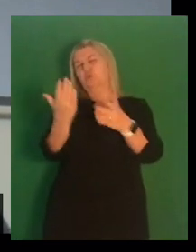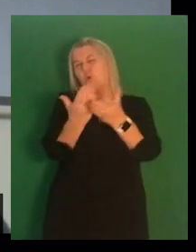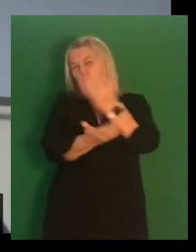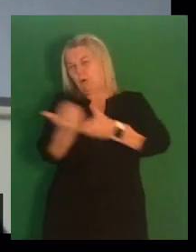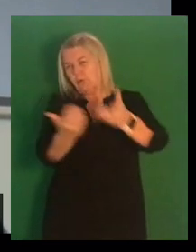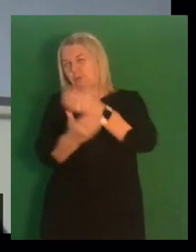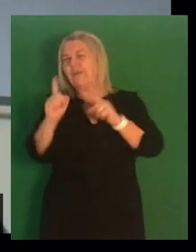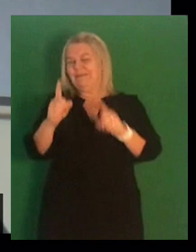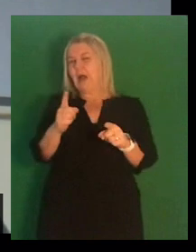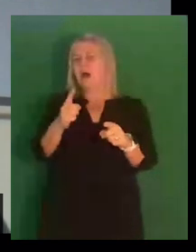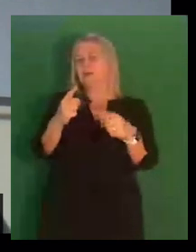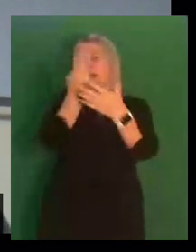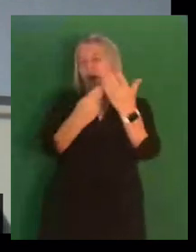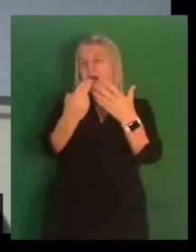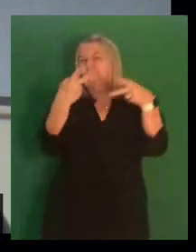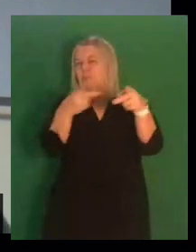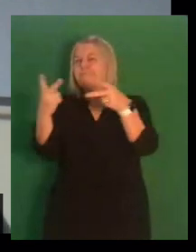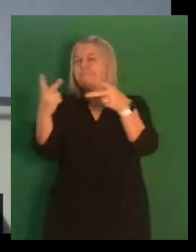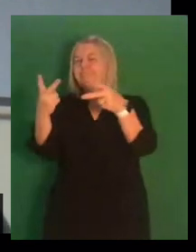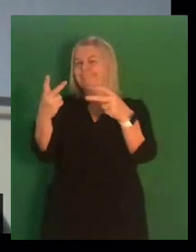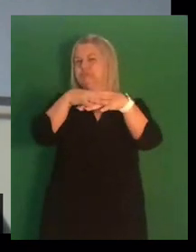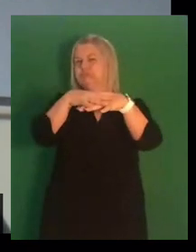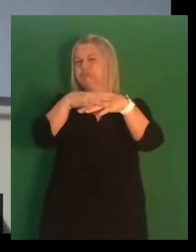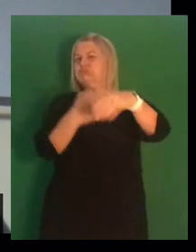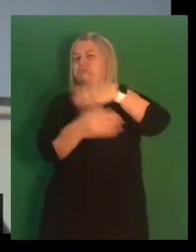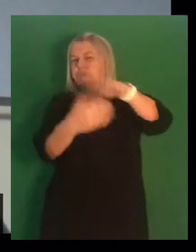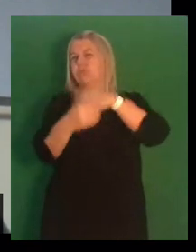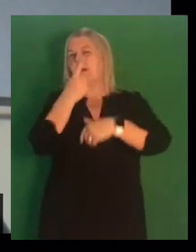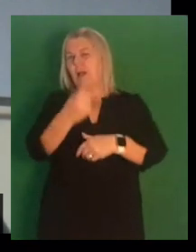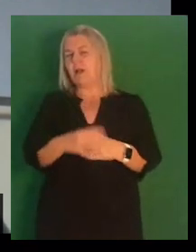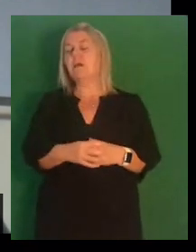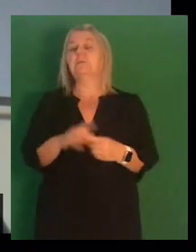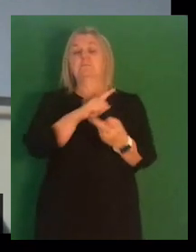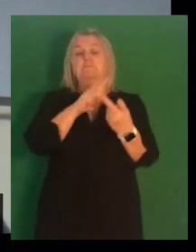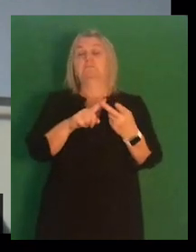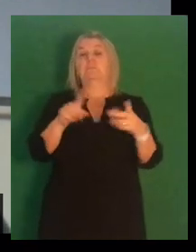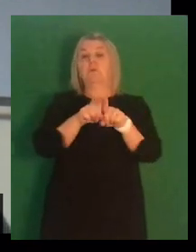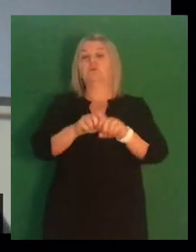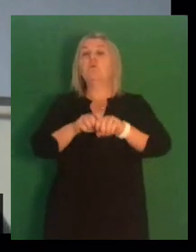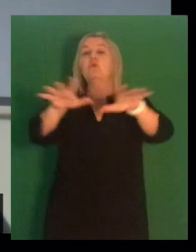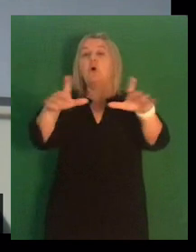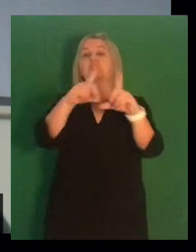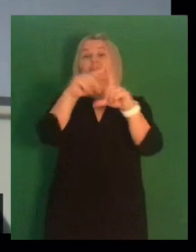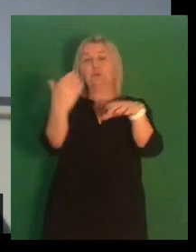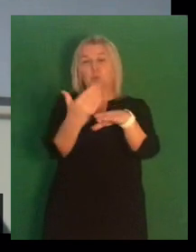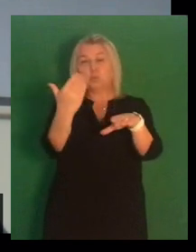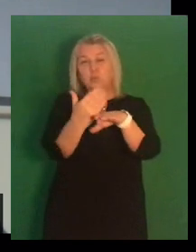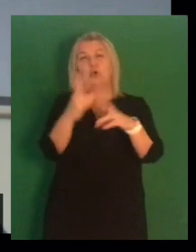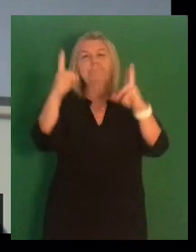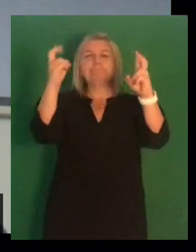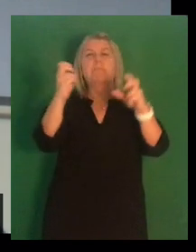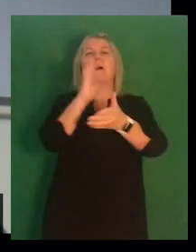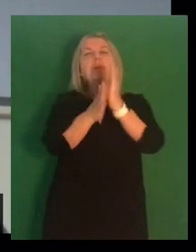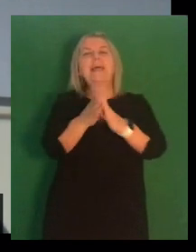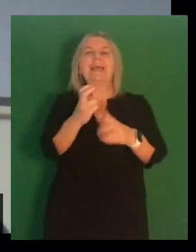that we're all realising. We also launched a series of digital works called Playdates, which was